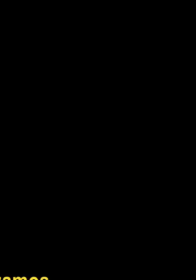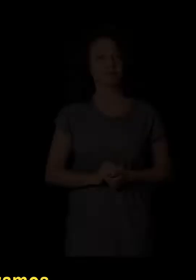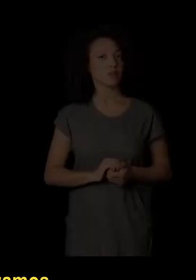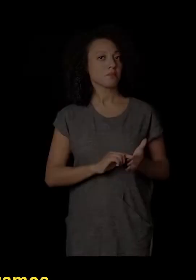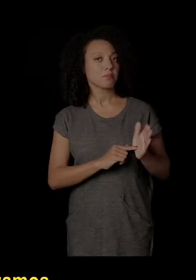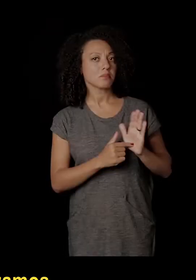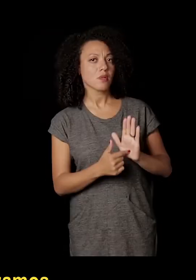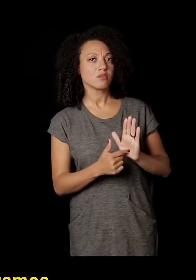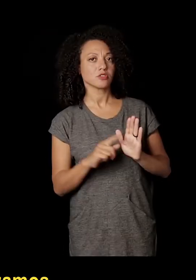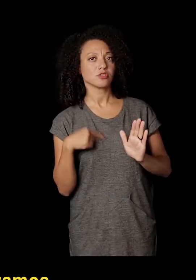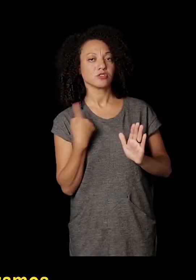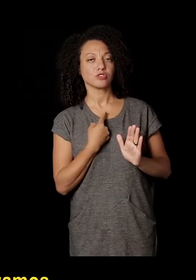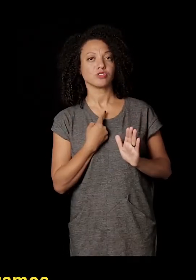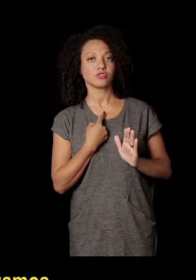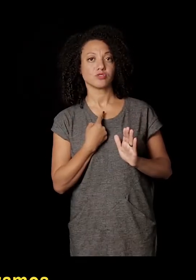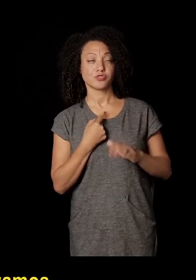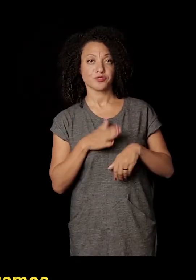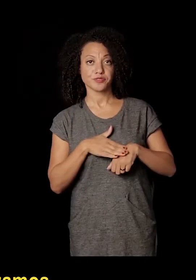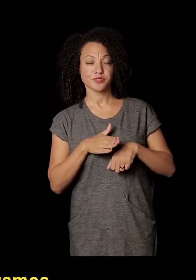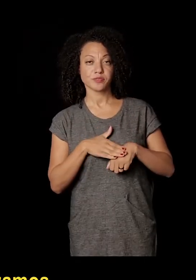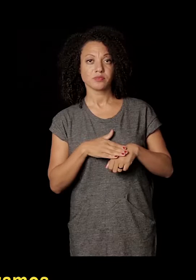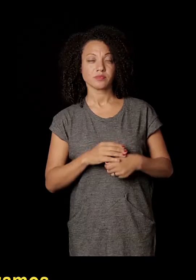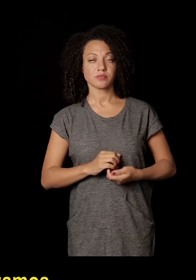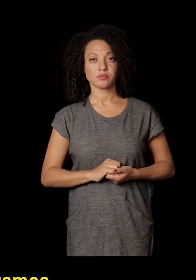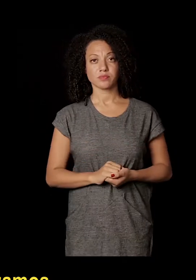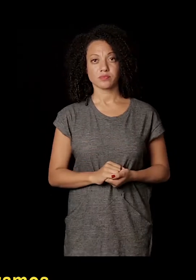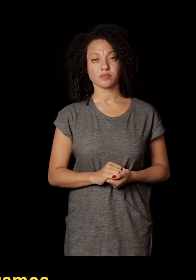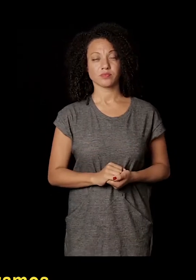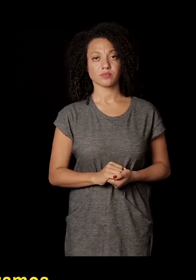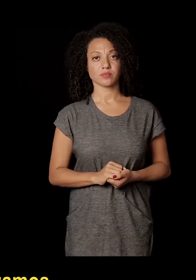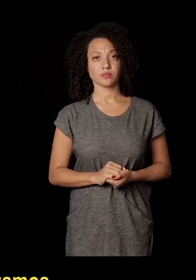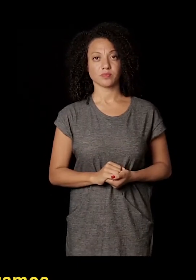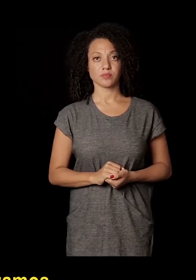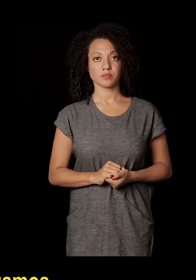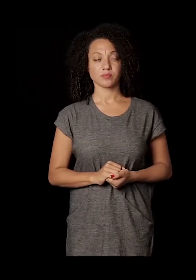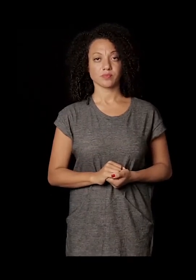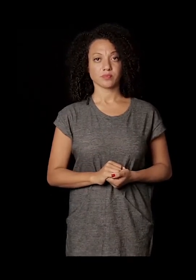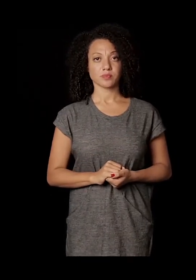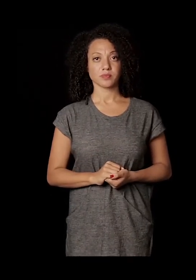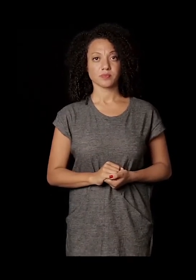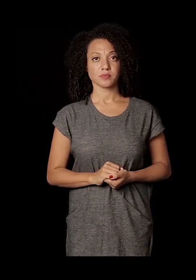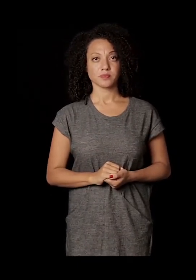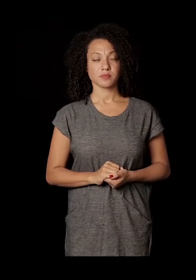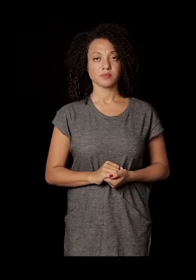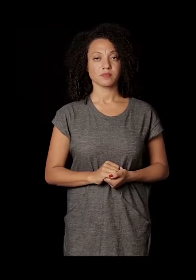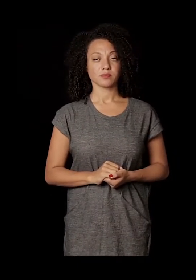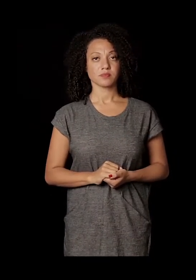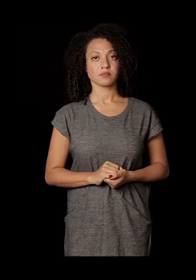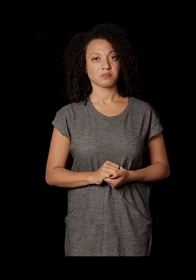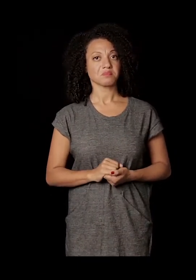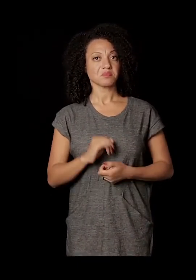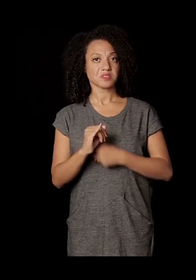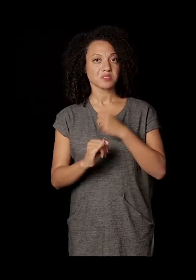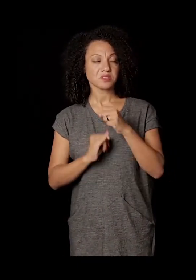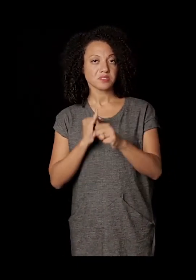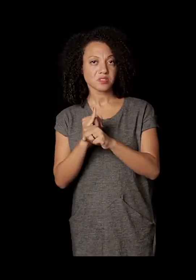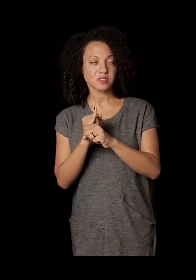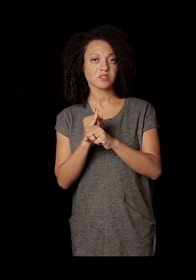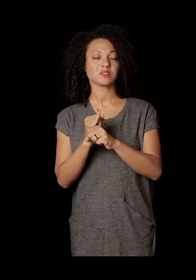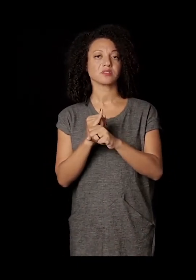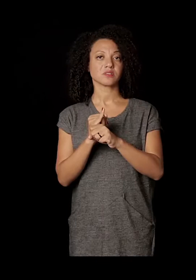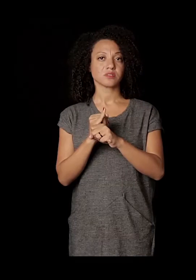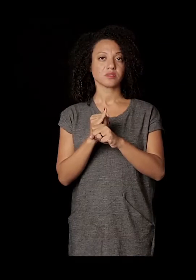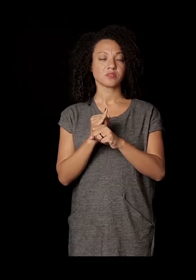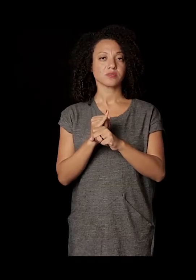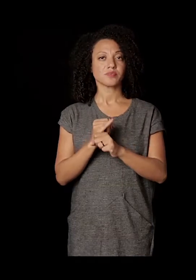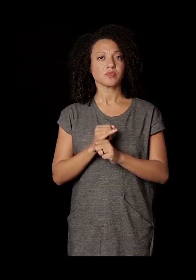And then this is a show that we do. Is this the, yes, Internet Discoveries of the